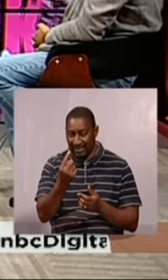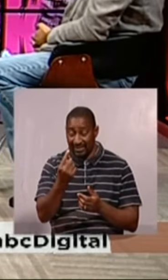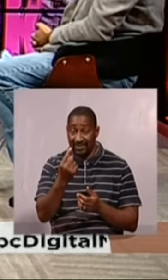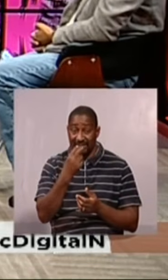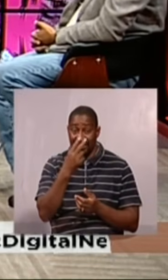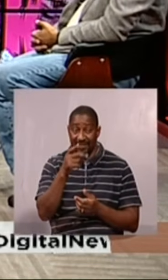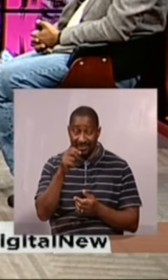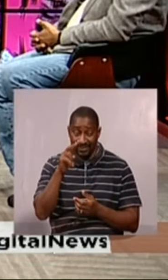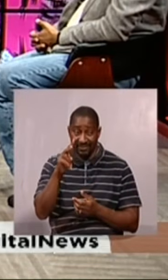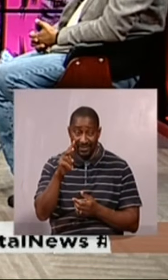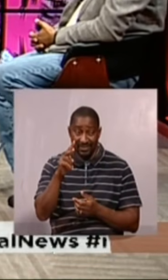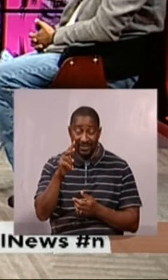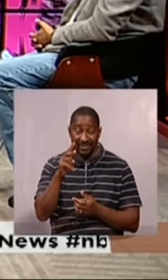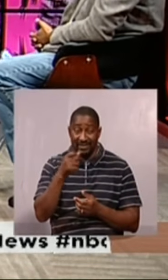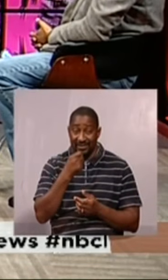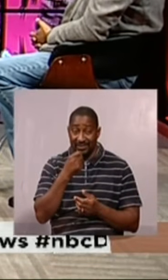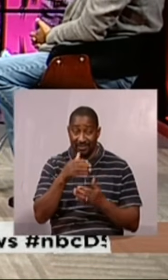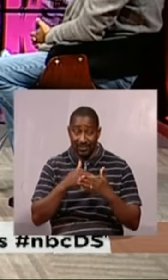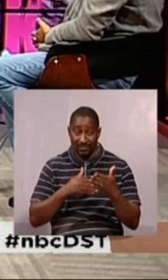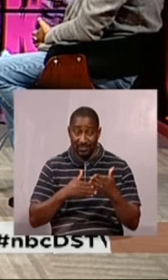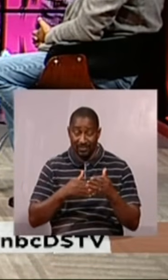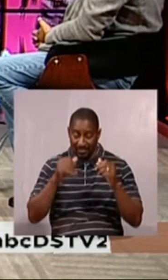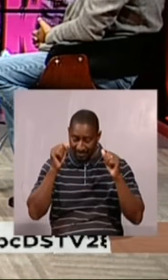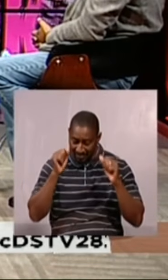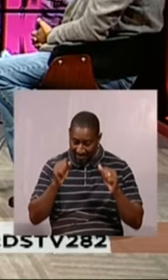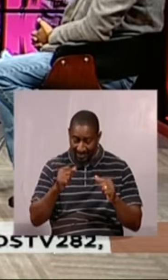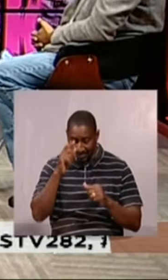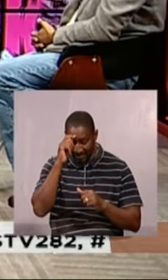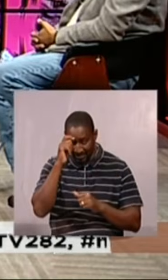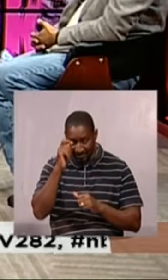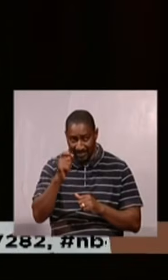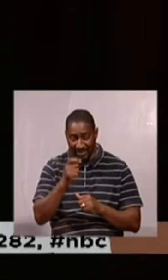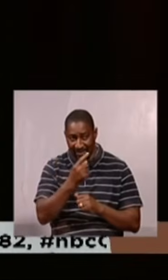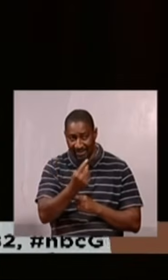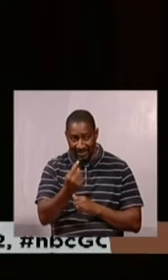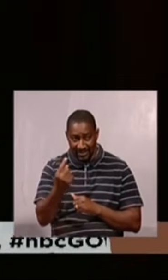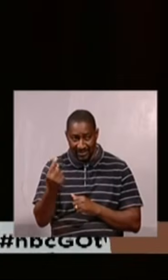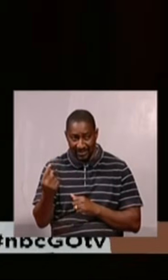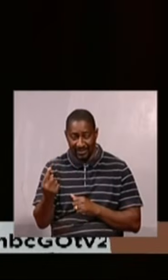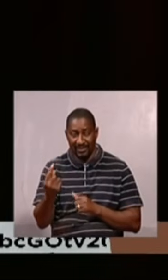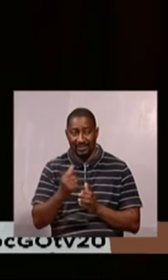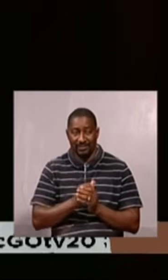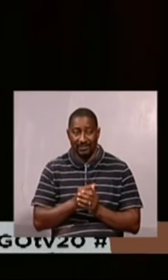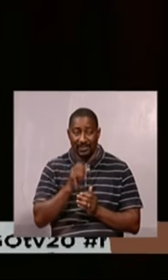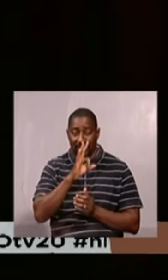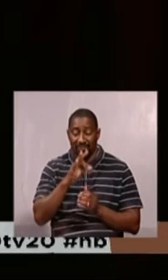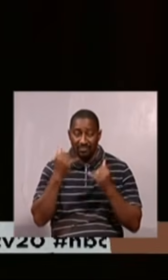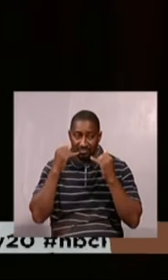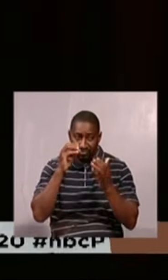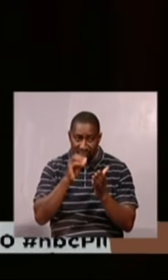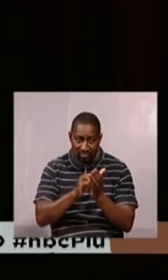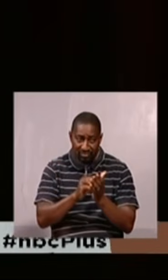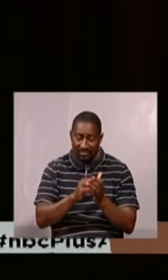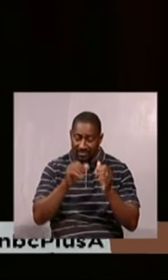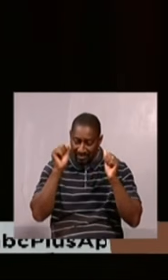evening, like we said before, do the basics. Let's respect each other. Let's make sure that when we put out any messaging online, let it